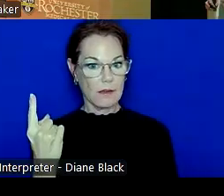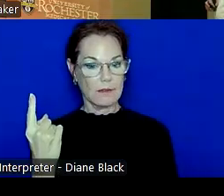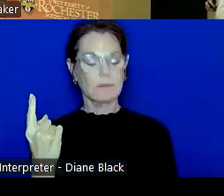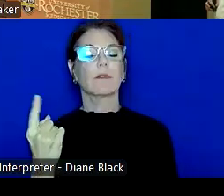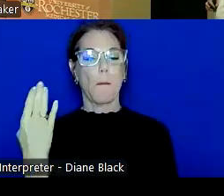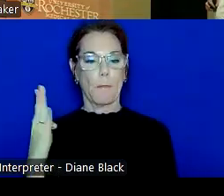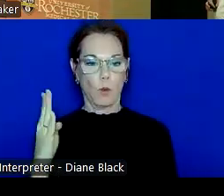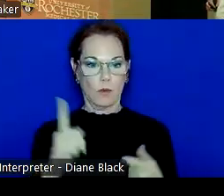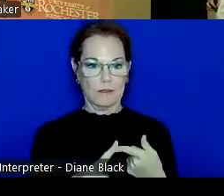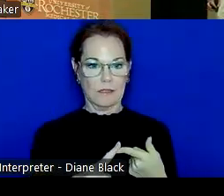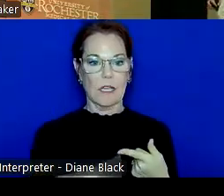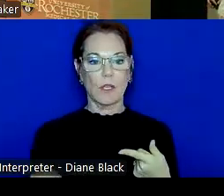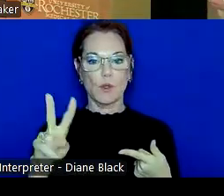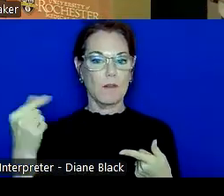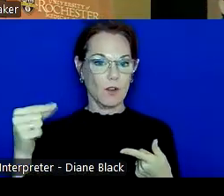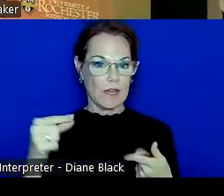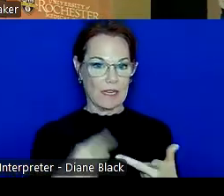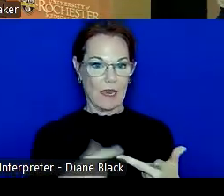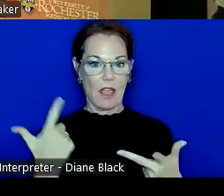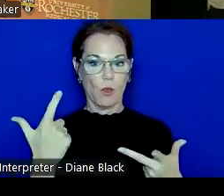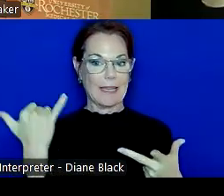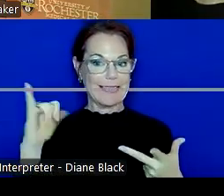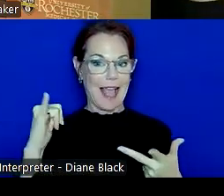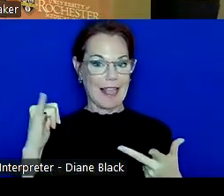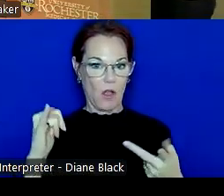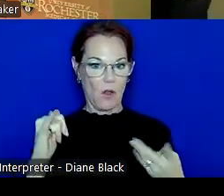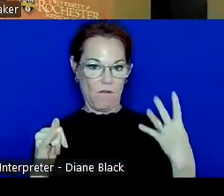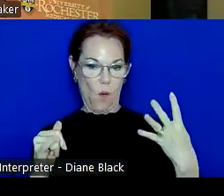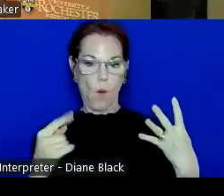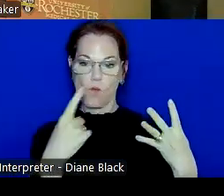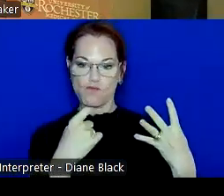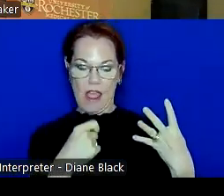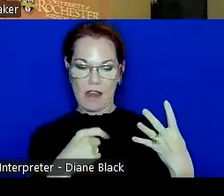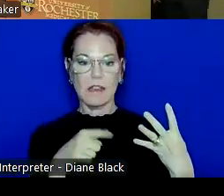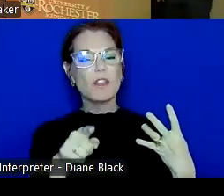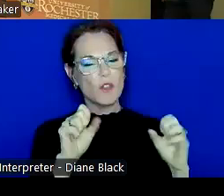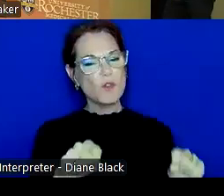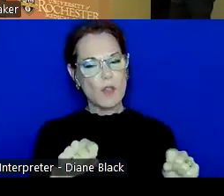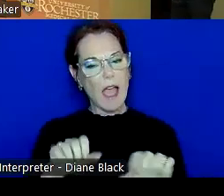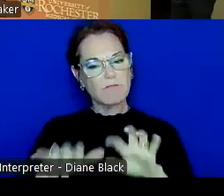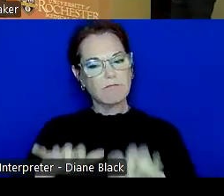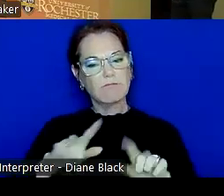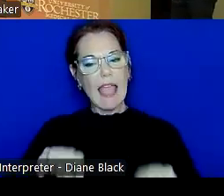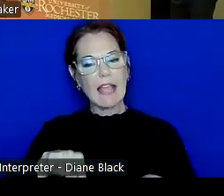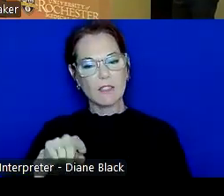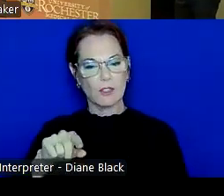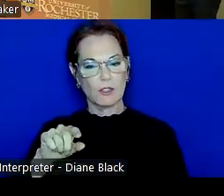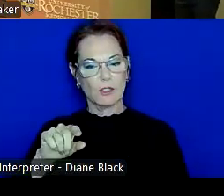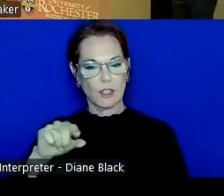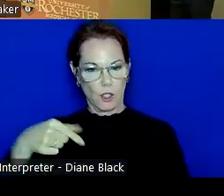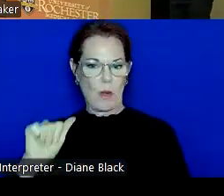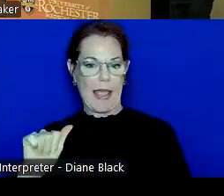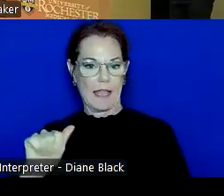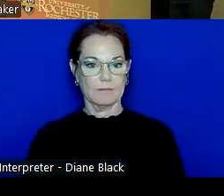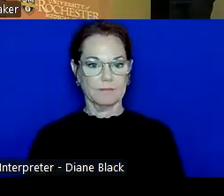for yellow, and 4 for red. If you are joining us virtually, feel free to put it in the Q&A. And I know this data for me always puts me in the